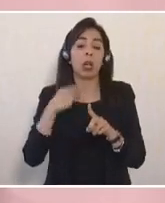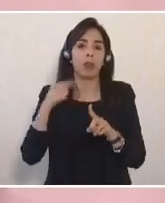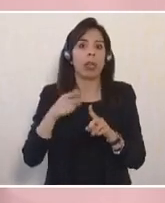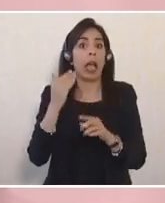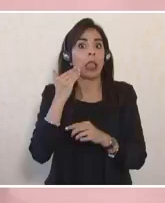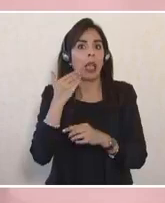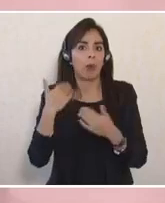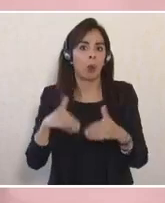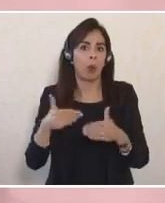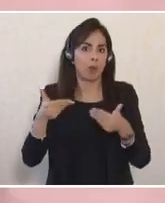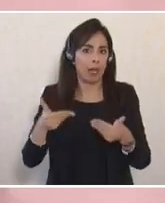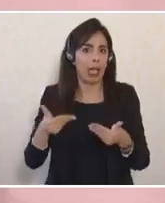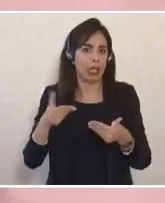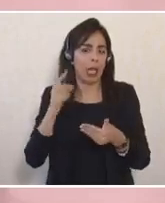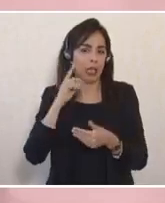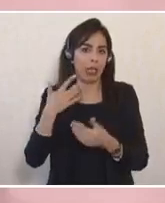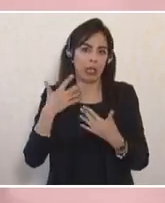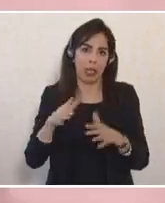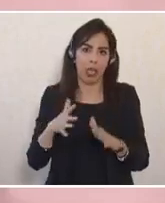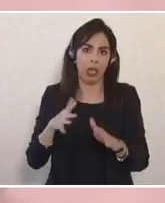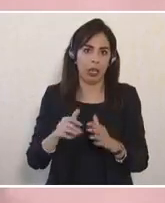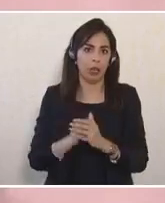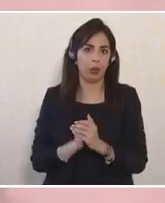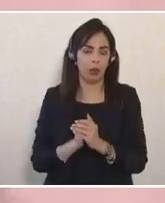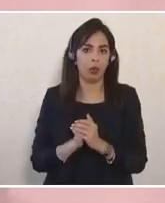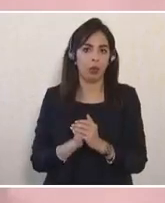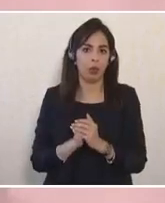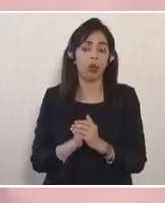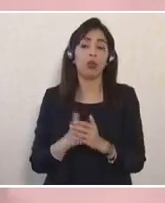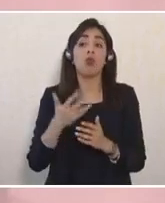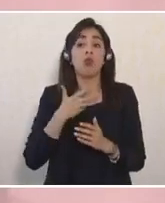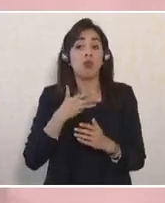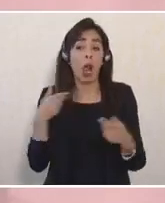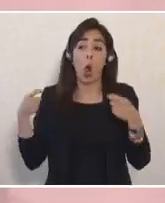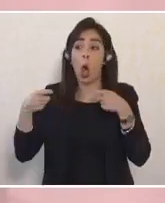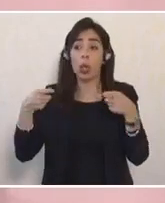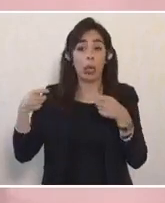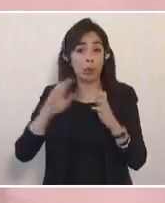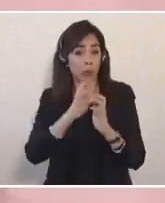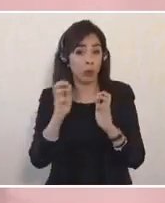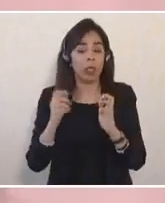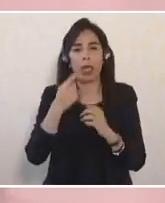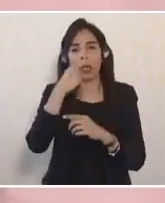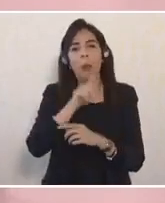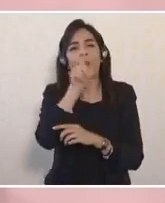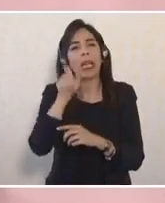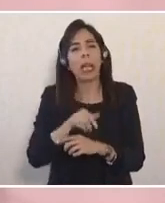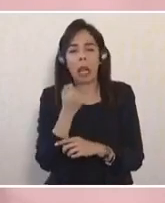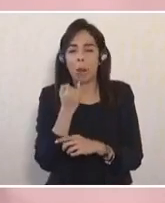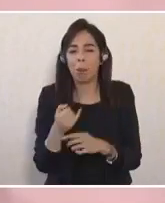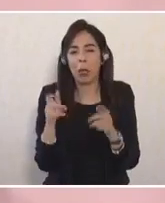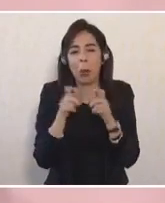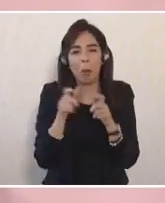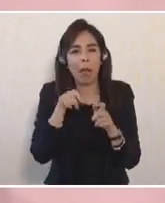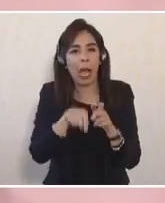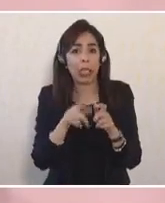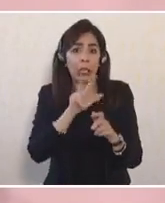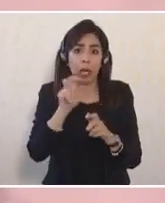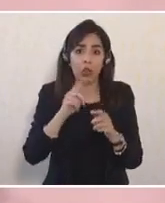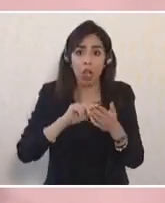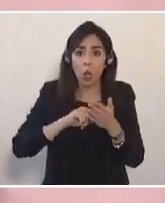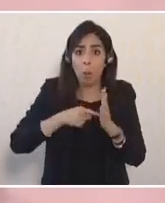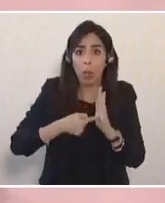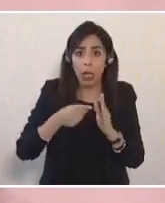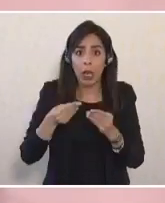today a small country like Italy has pledged 300 million to the COVAX facility. and